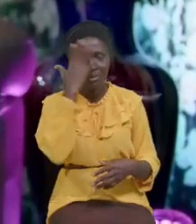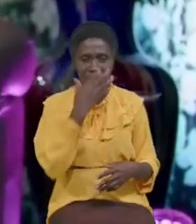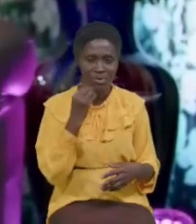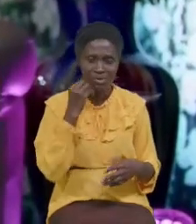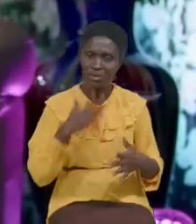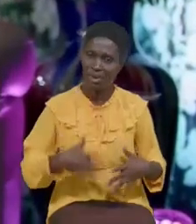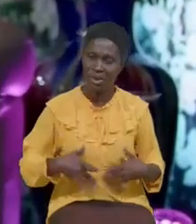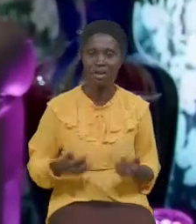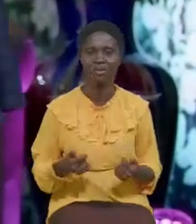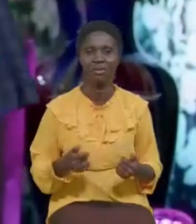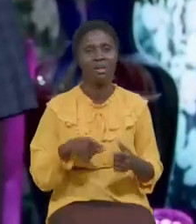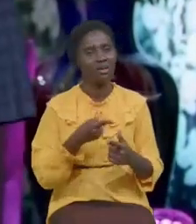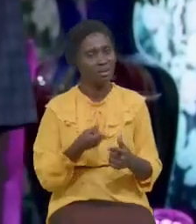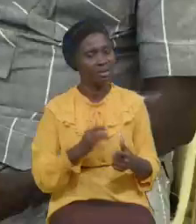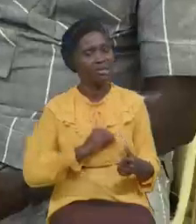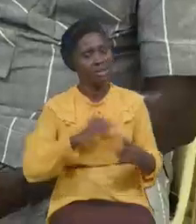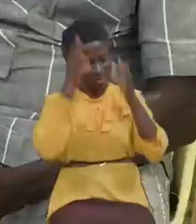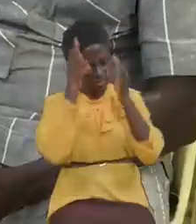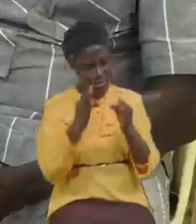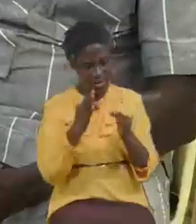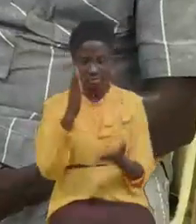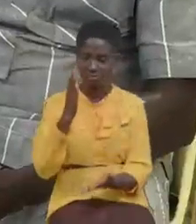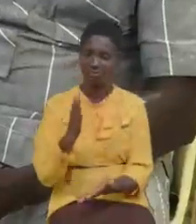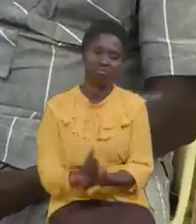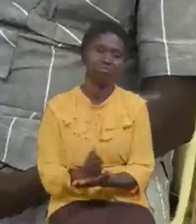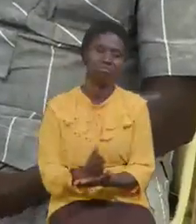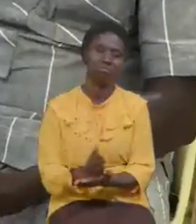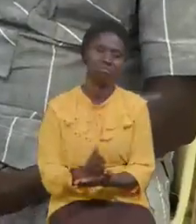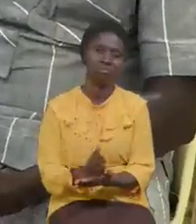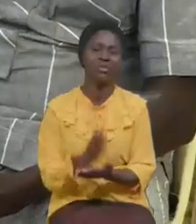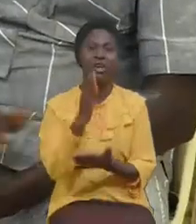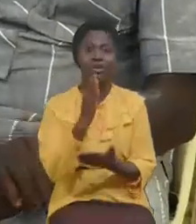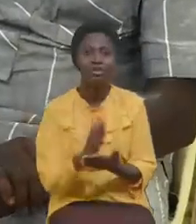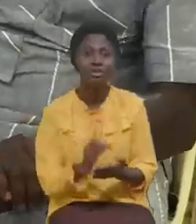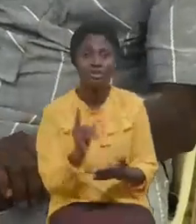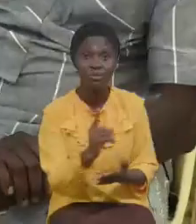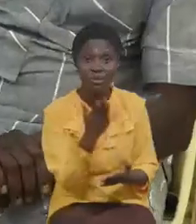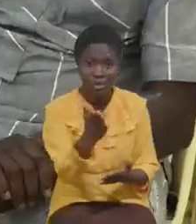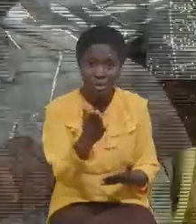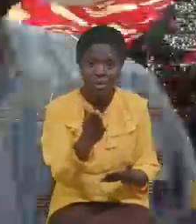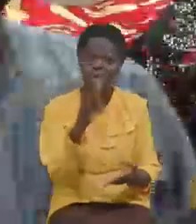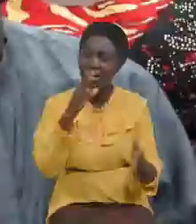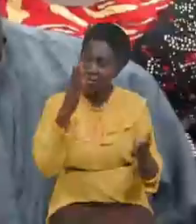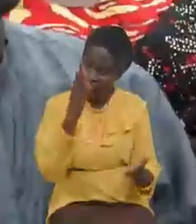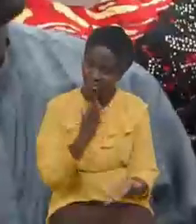life. I say enough is enough. Somebody there, enough is enough.